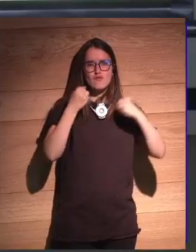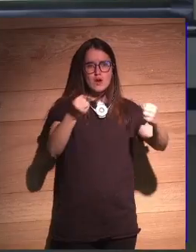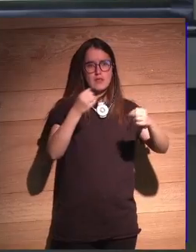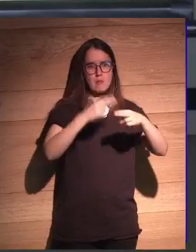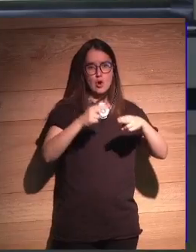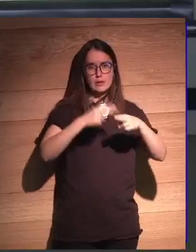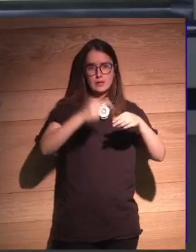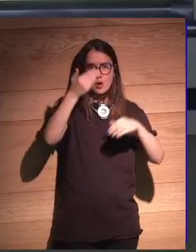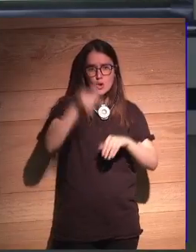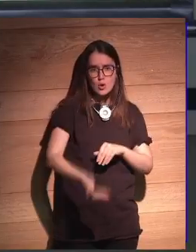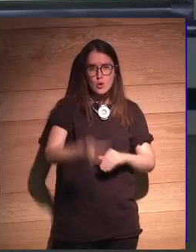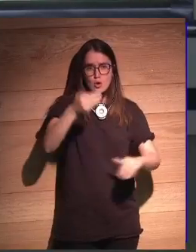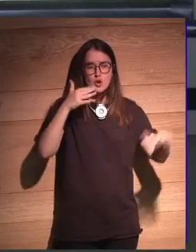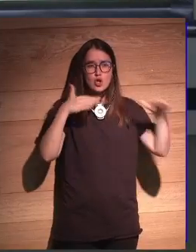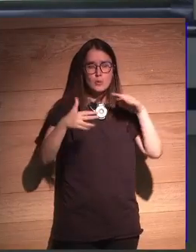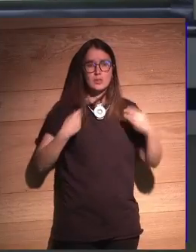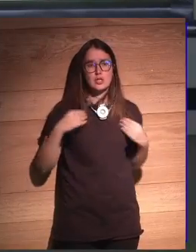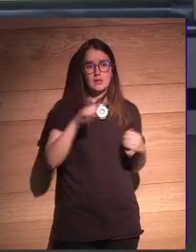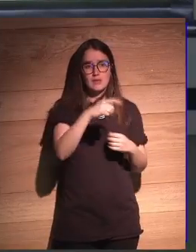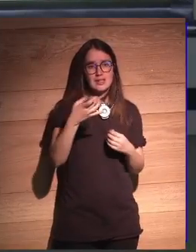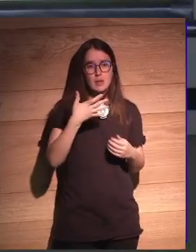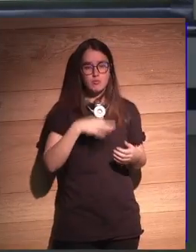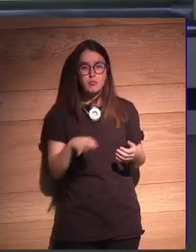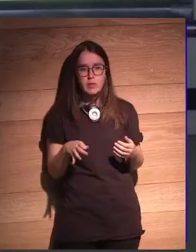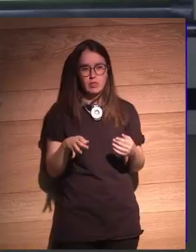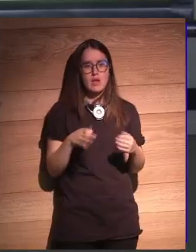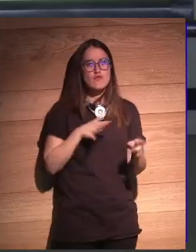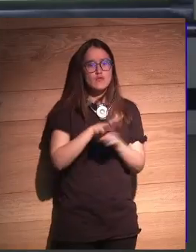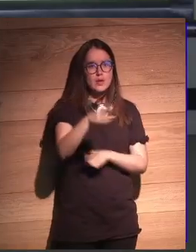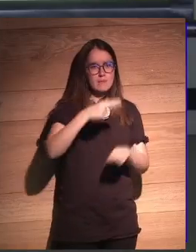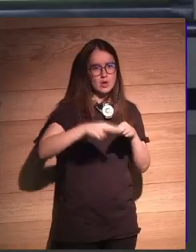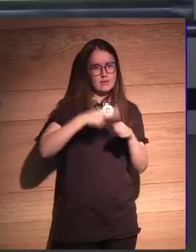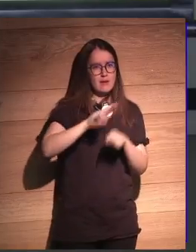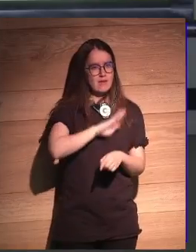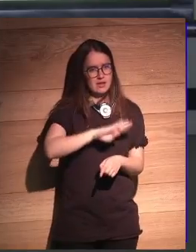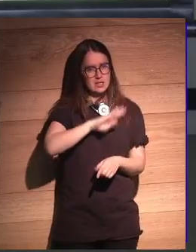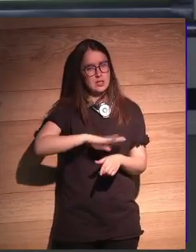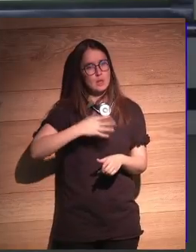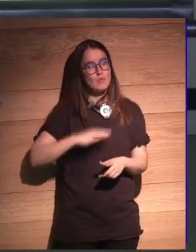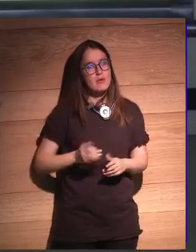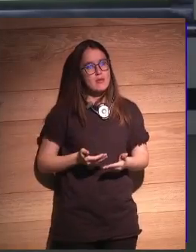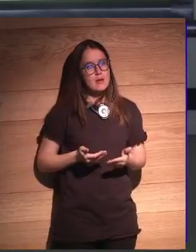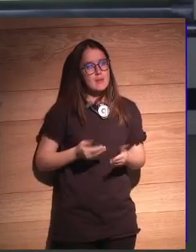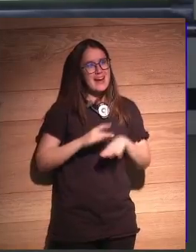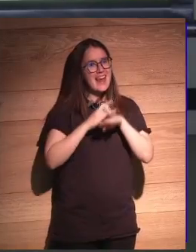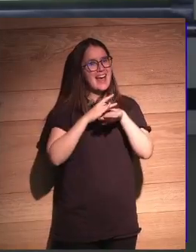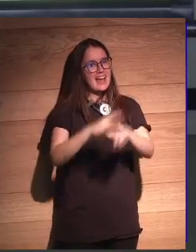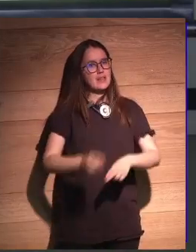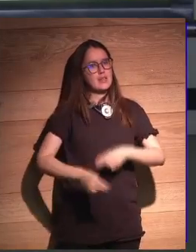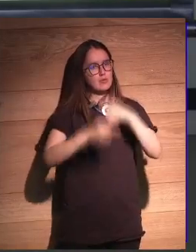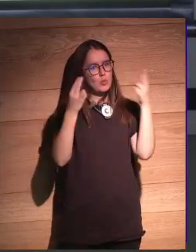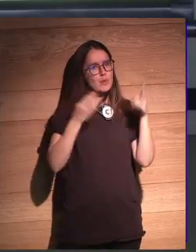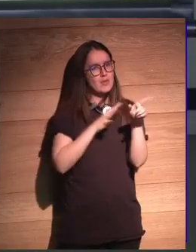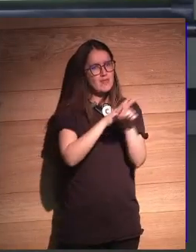housing movements can be crucial political actors and can really shape the public agenda in a deeper way. I don't think it's at all